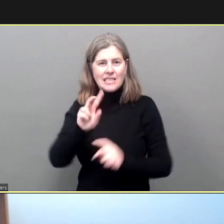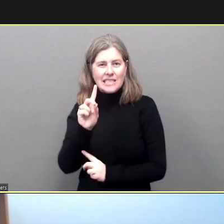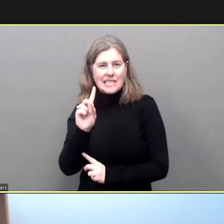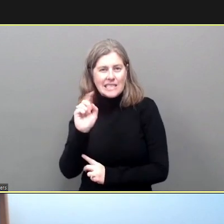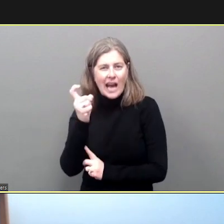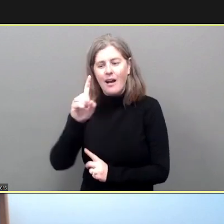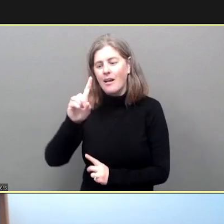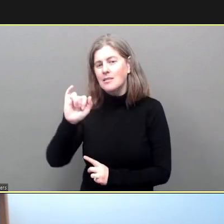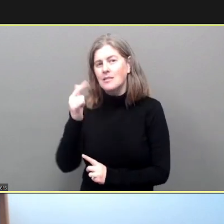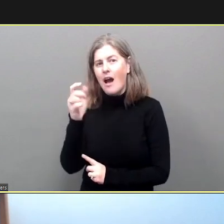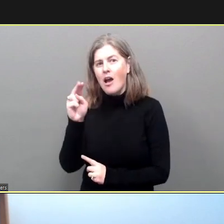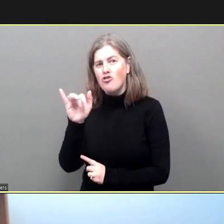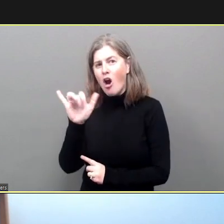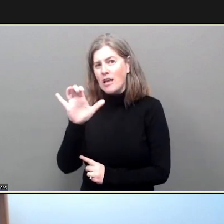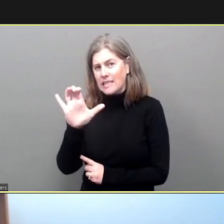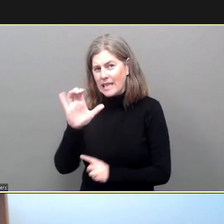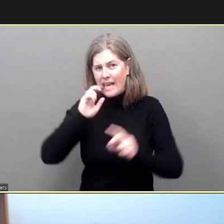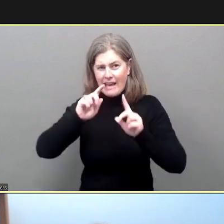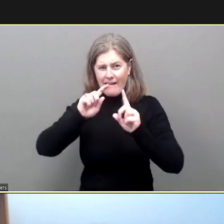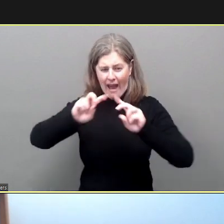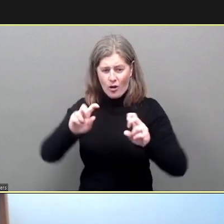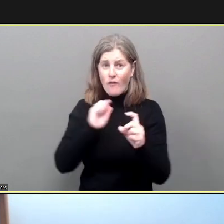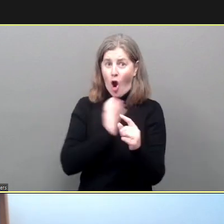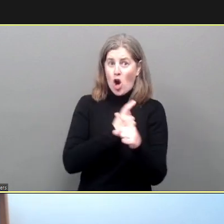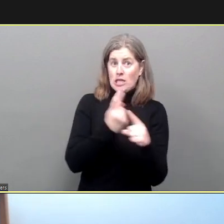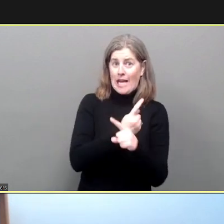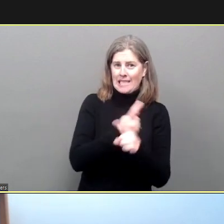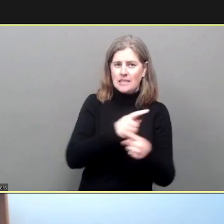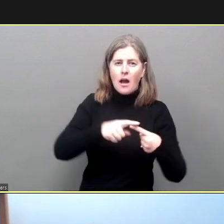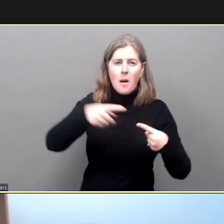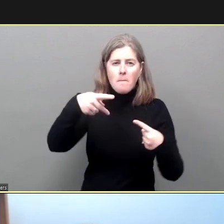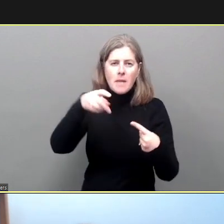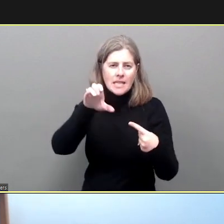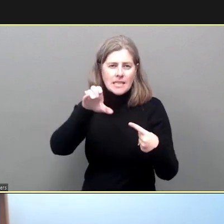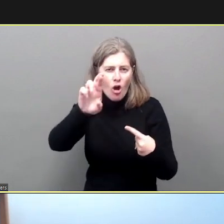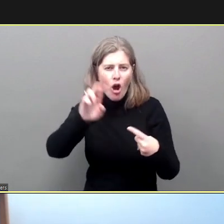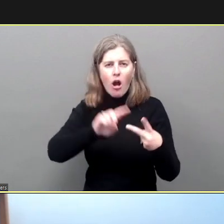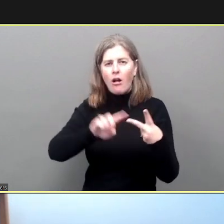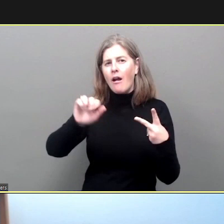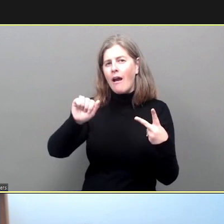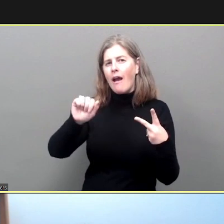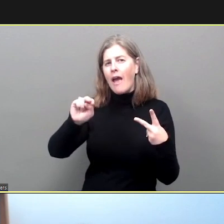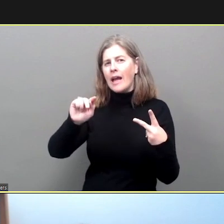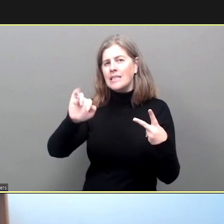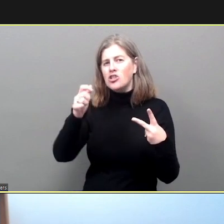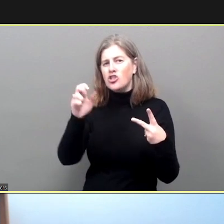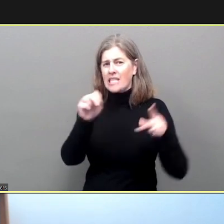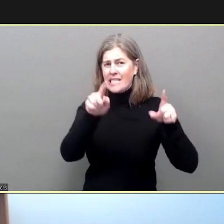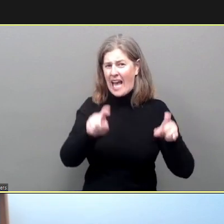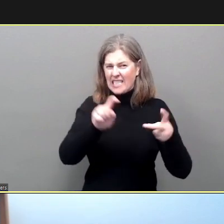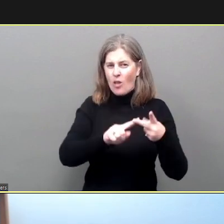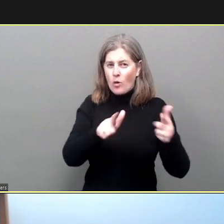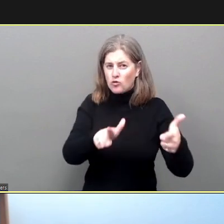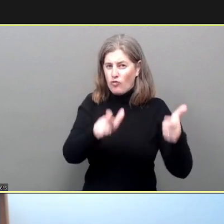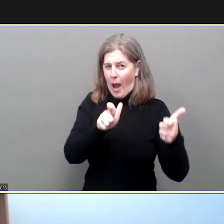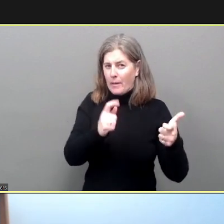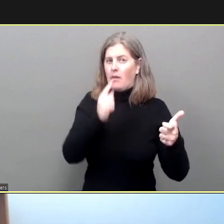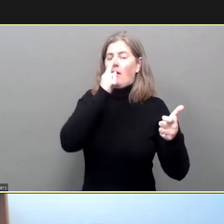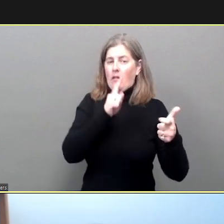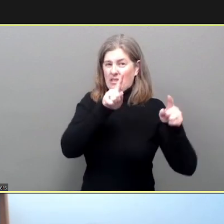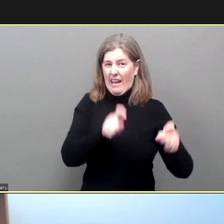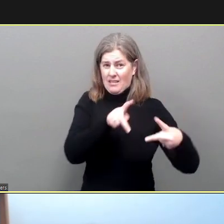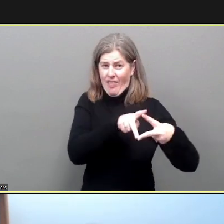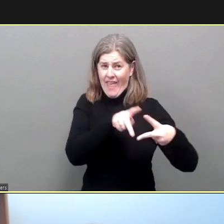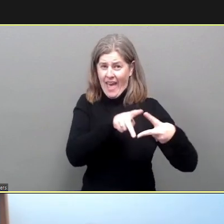our routinely used tests, our PCR tests and our antigen tests, or our rapid tests, they